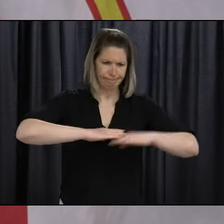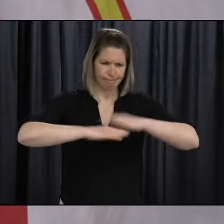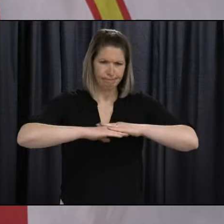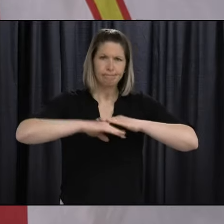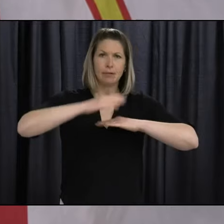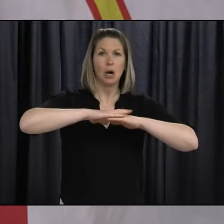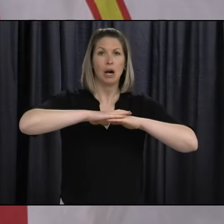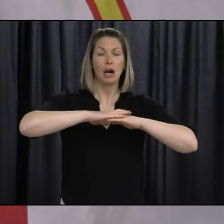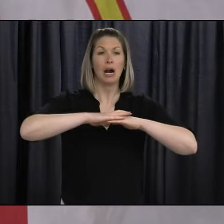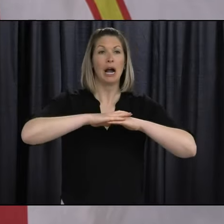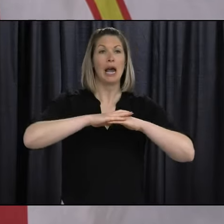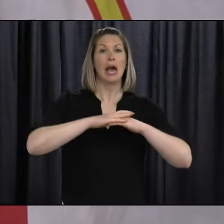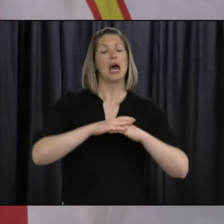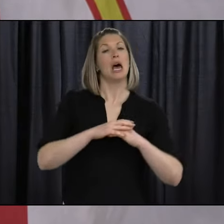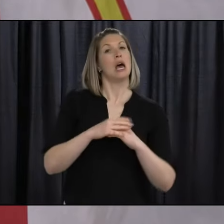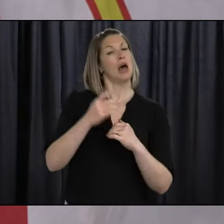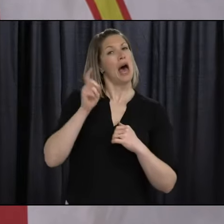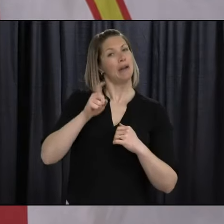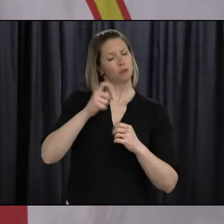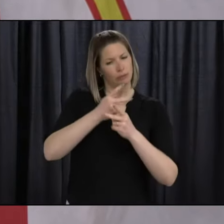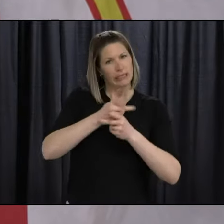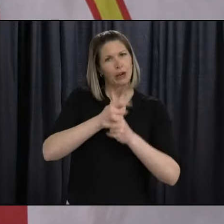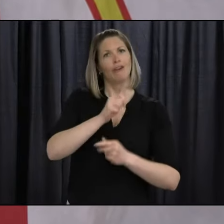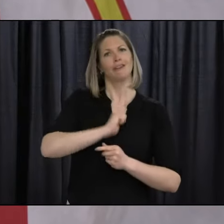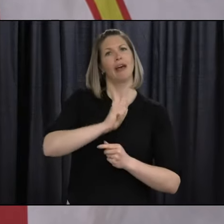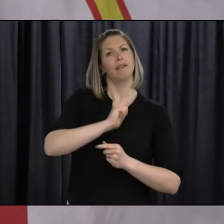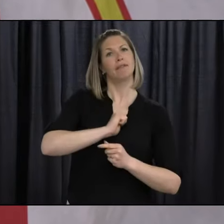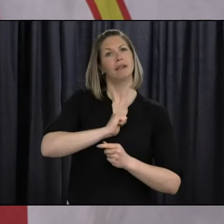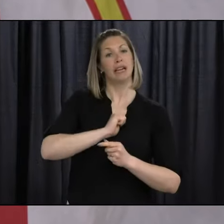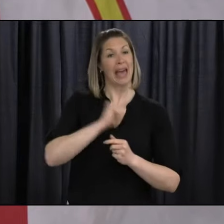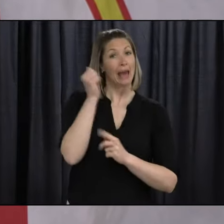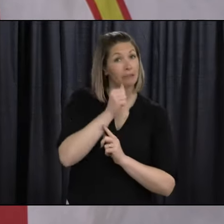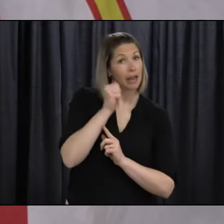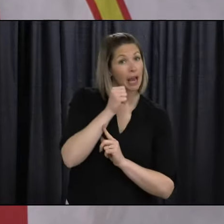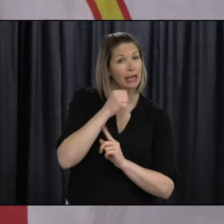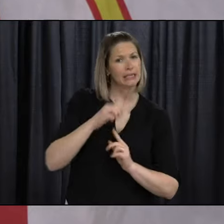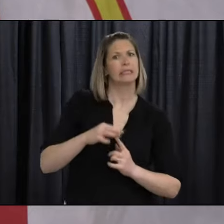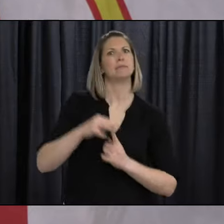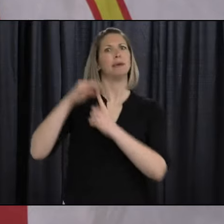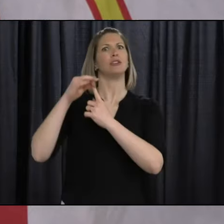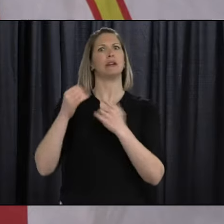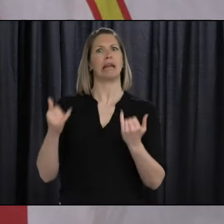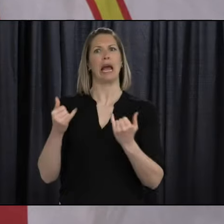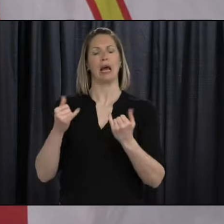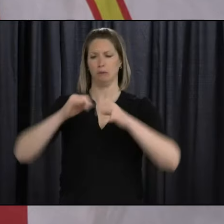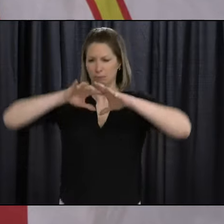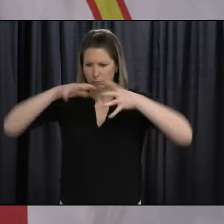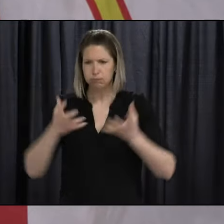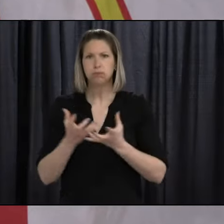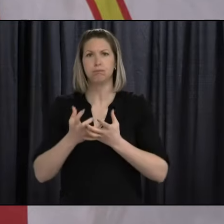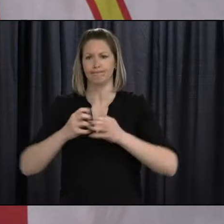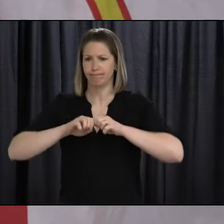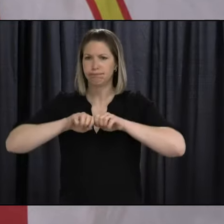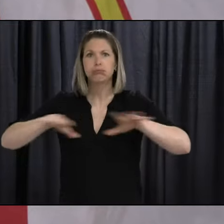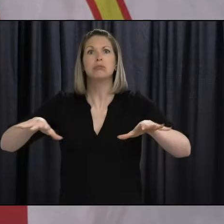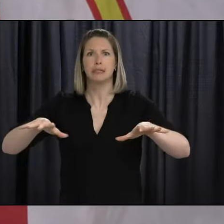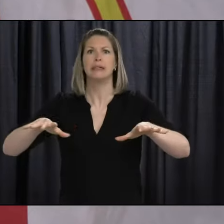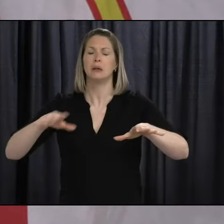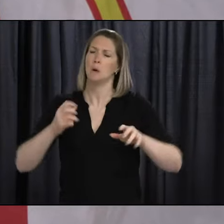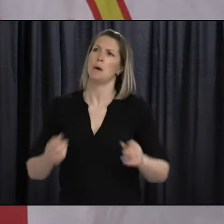day. Advancing mental health and wellness has been the forefront of our administration. So much that in June